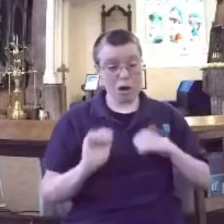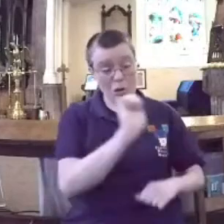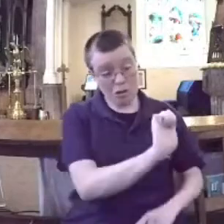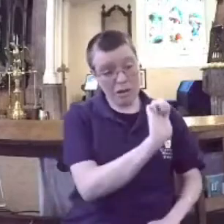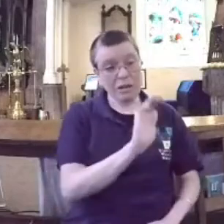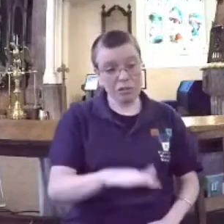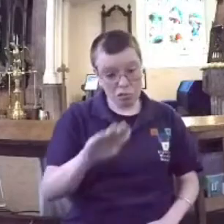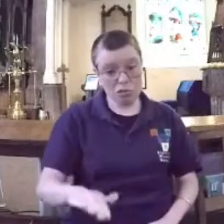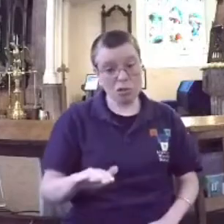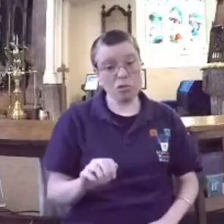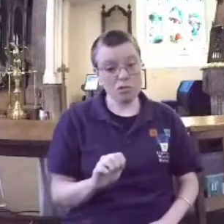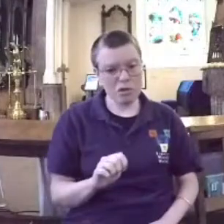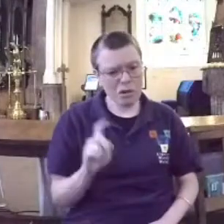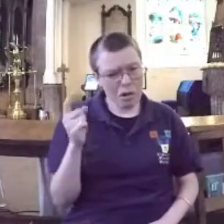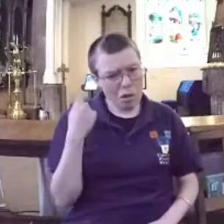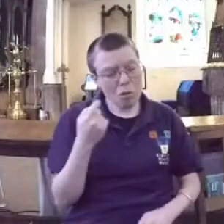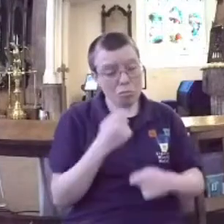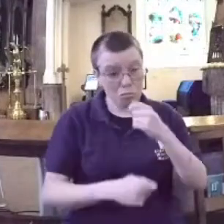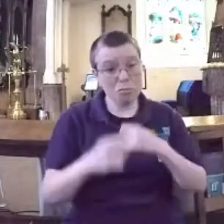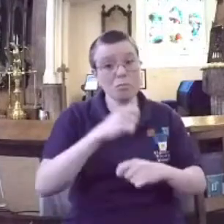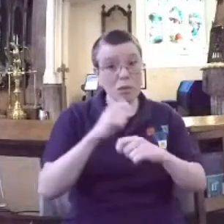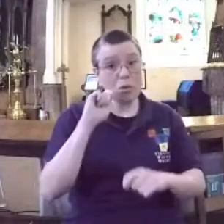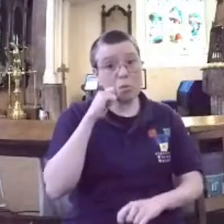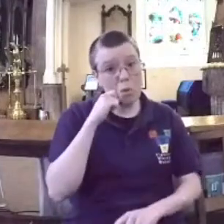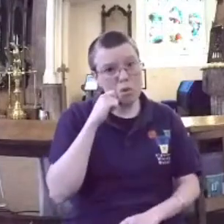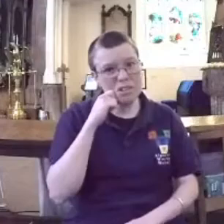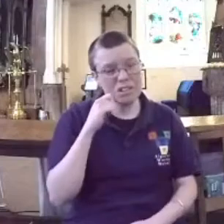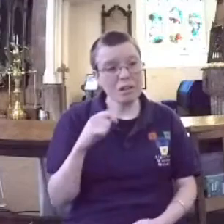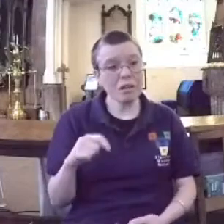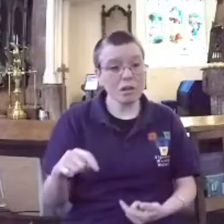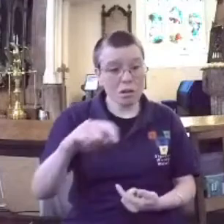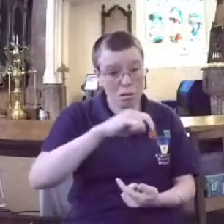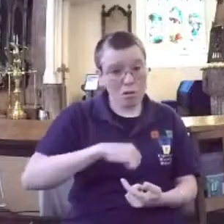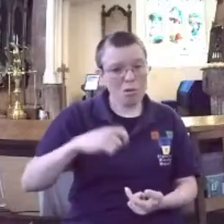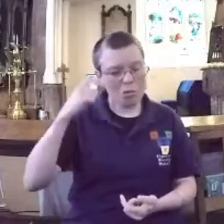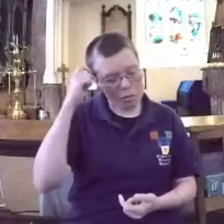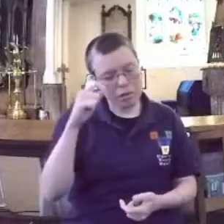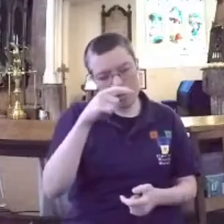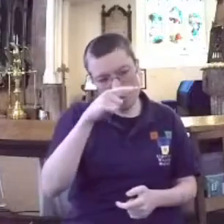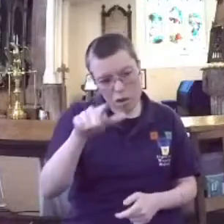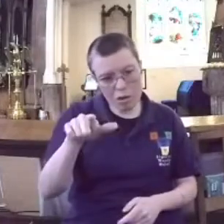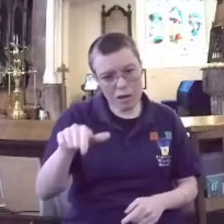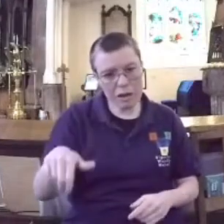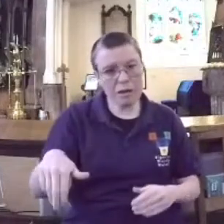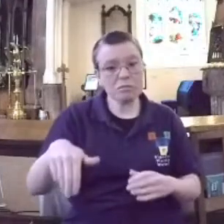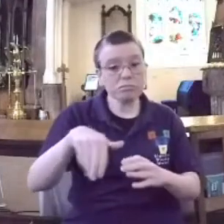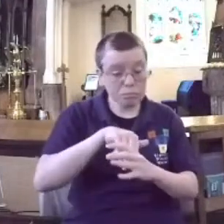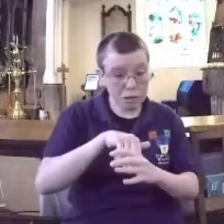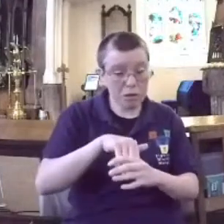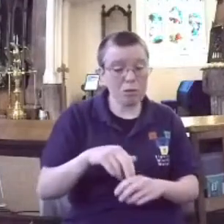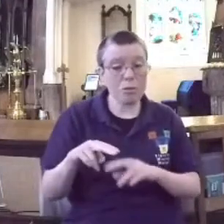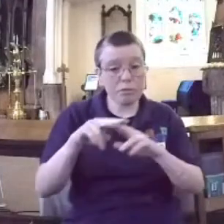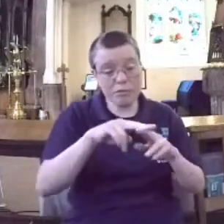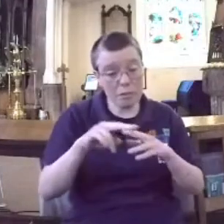people that they have become. And we count ourselves lucky to belong to the family of St